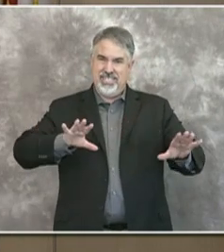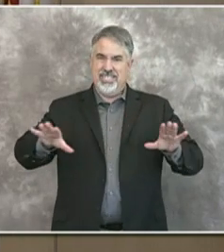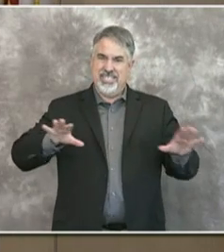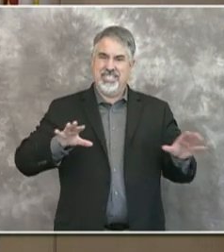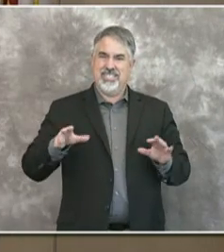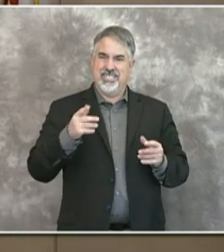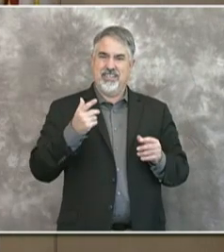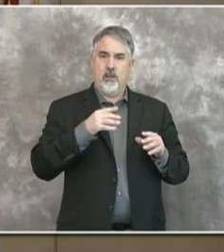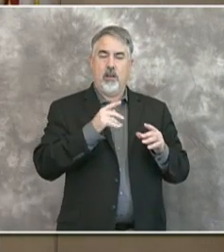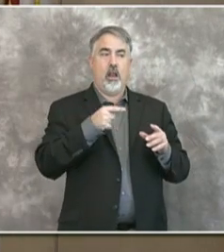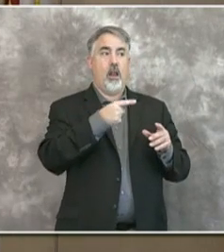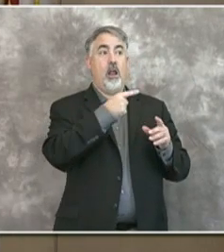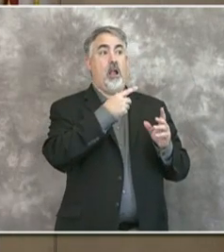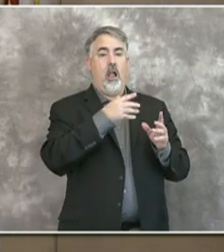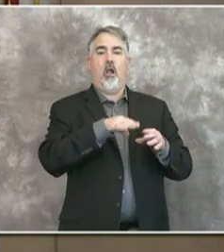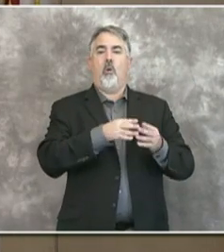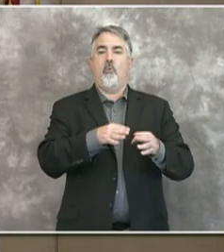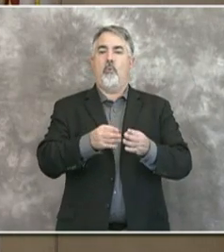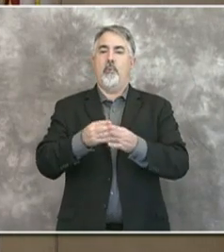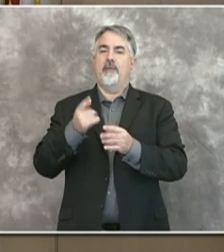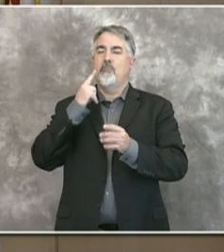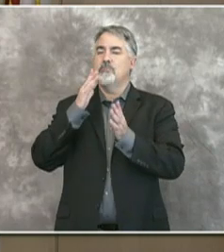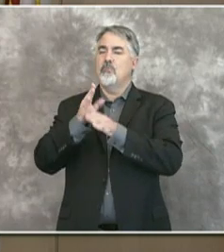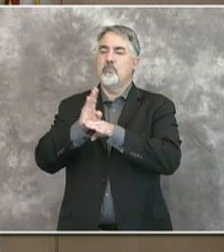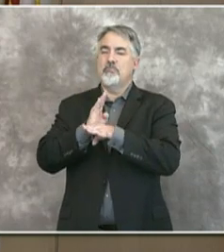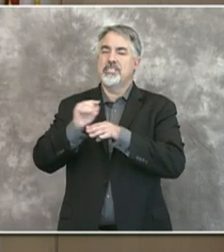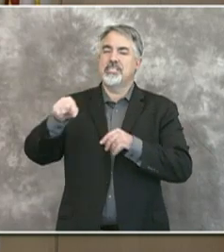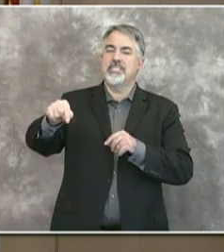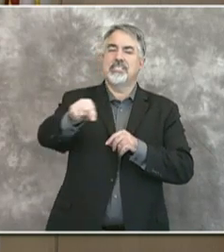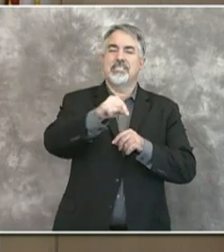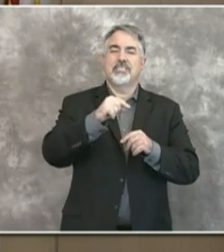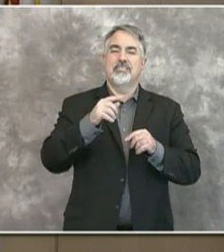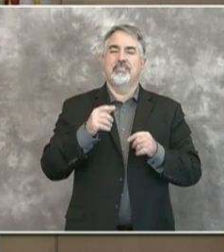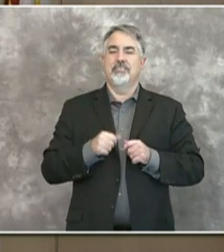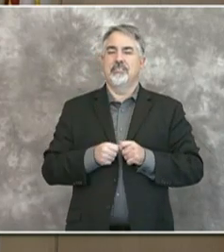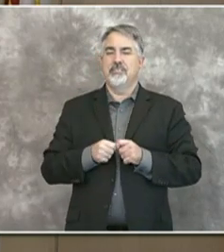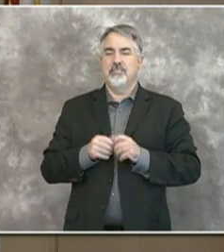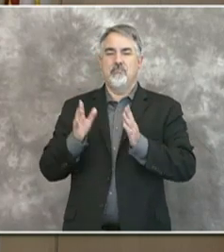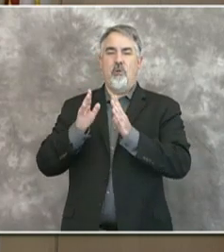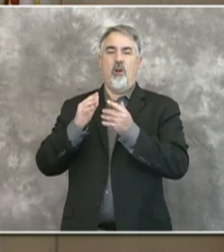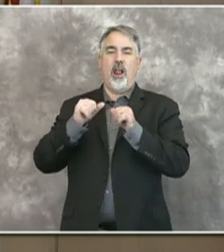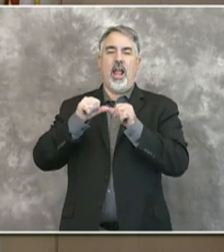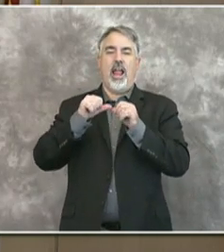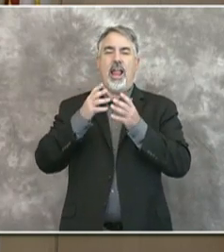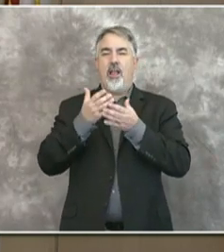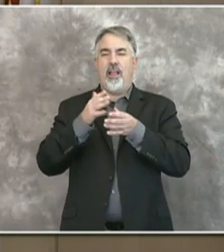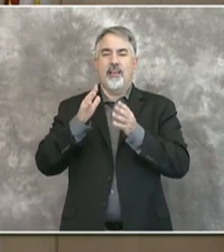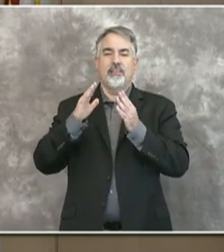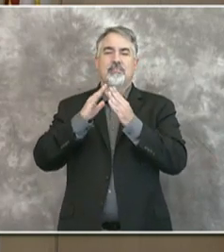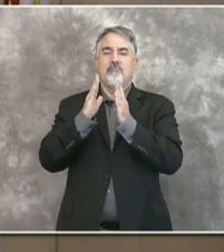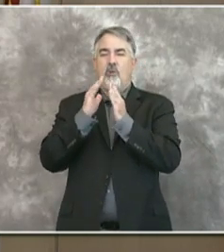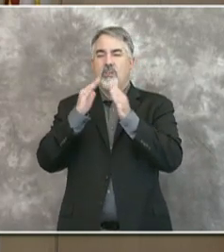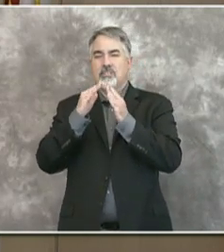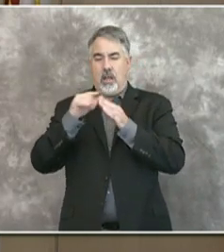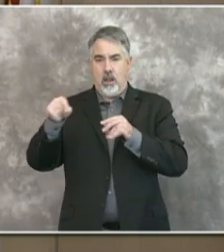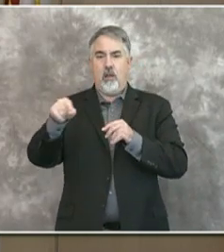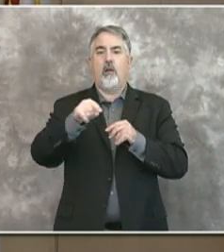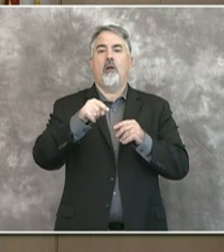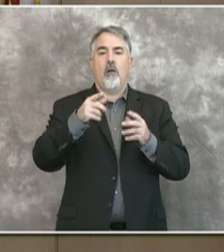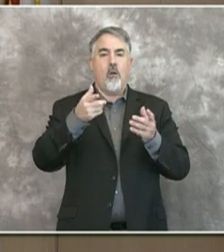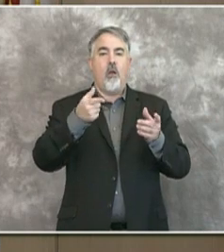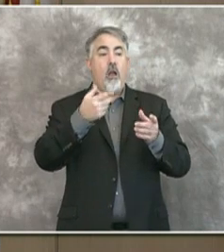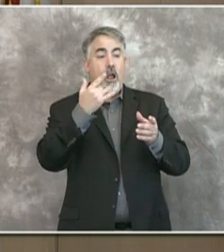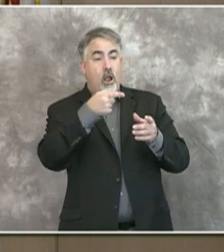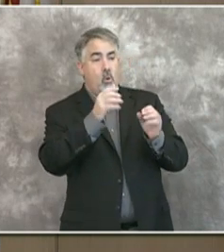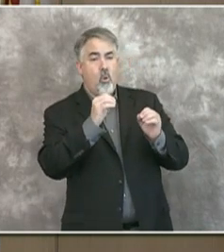up, and then at a later point, larger jurisdictions, medium to large jurisdictions, then will